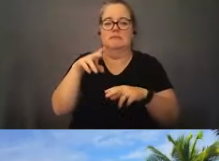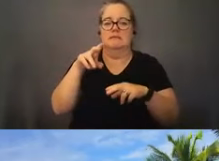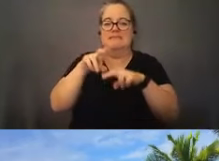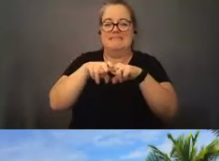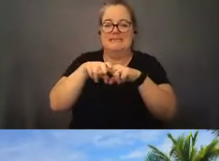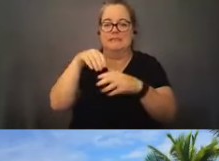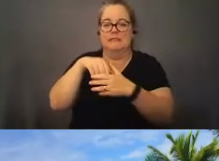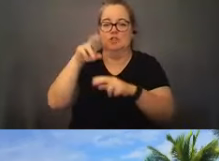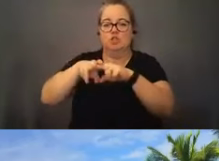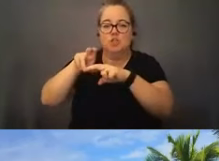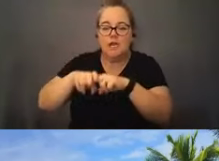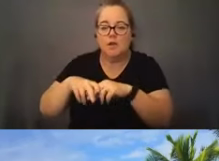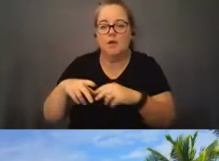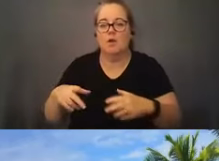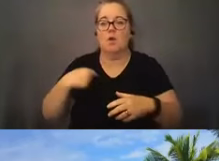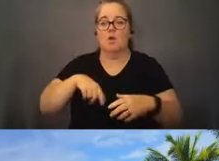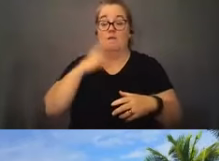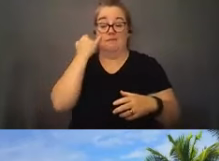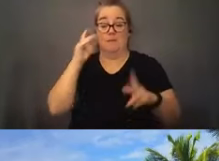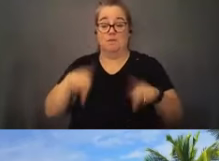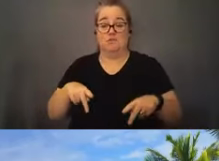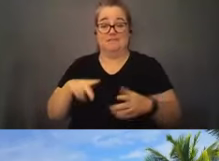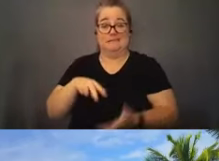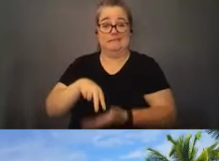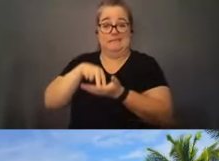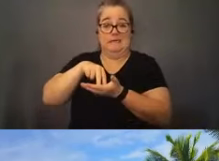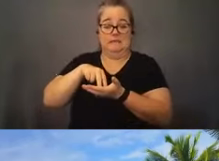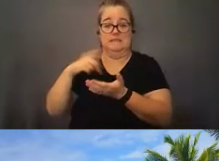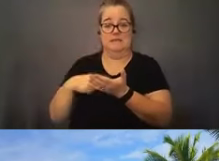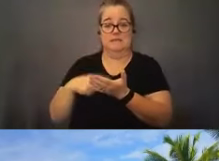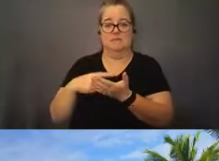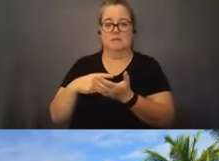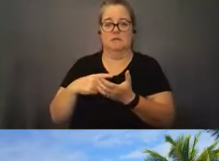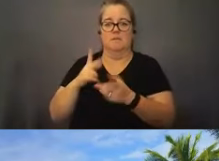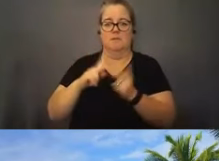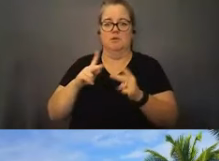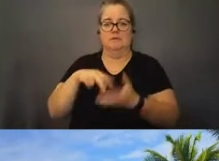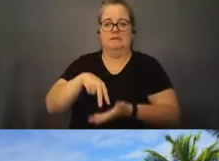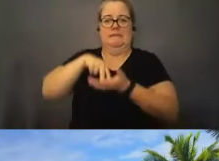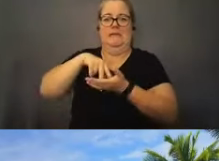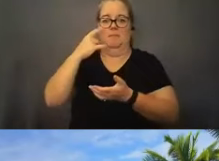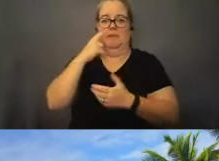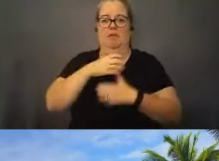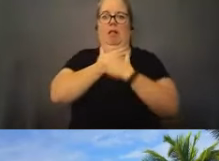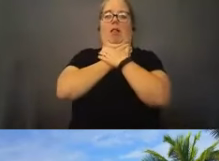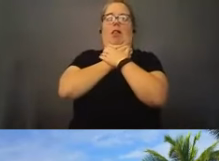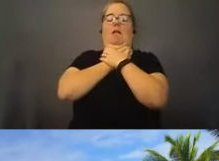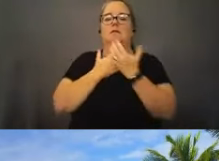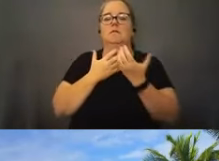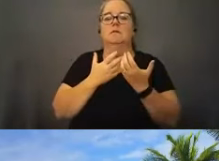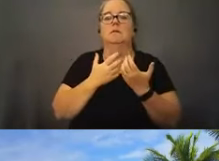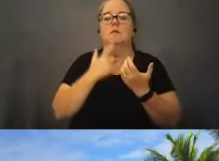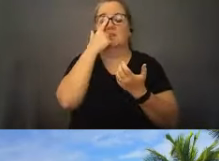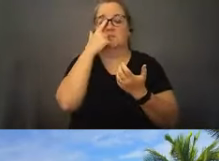them, or if they are standing up, sometimes people stand up when they start choking. They'll collapse. You already